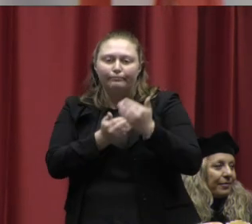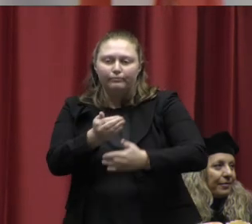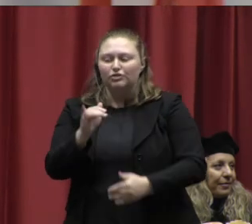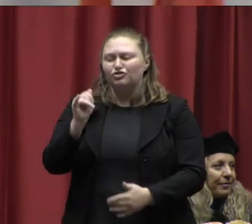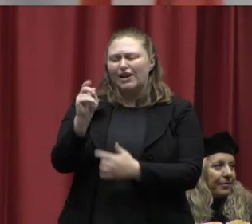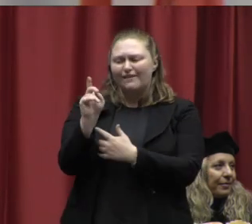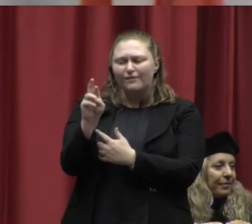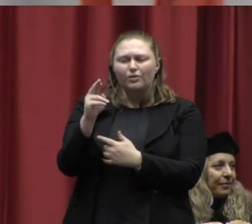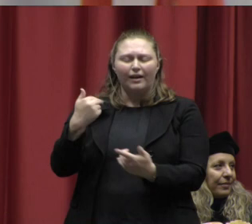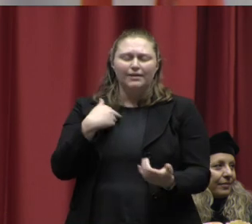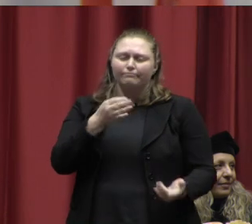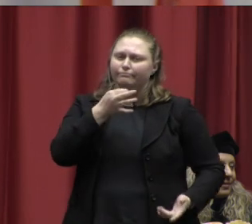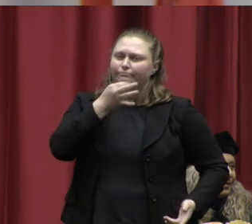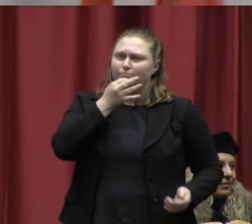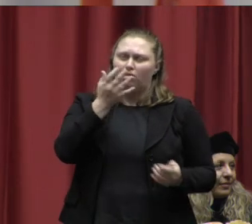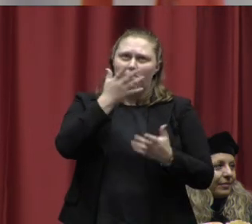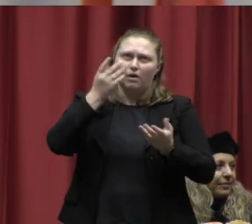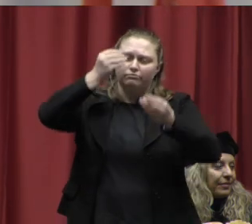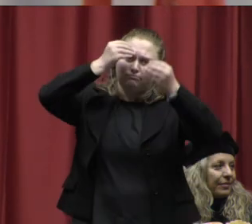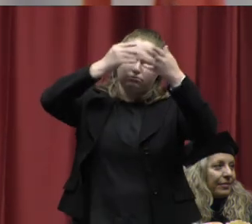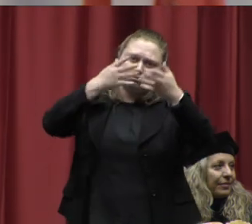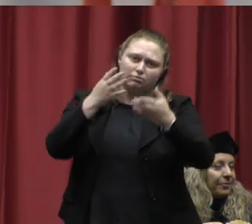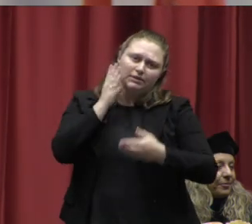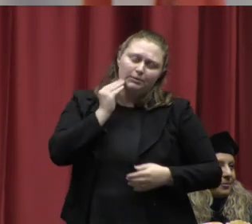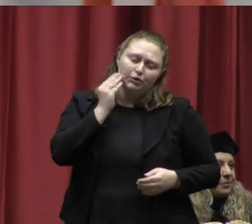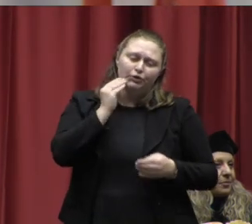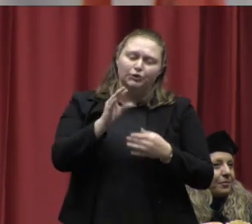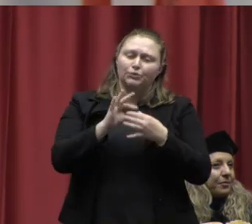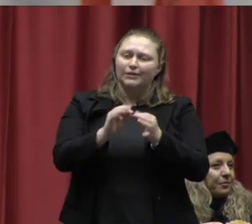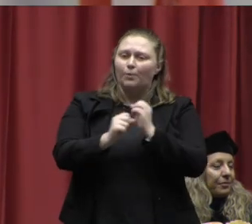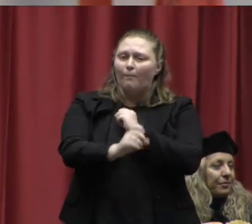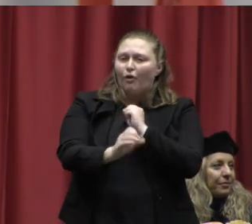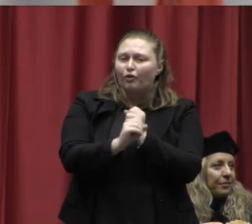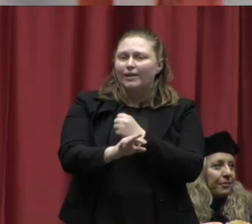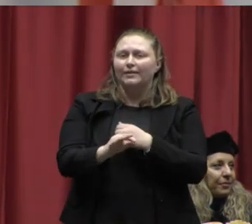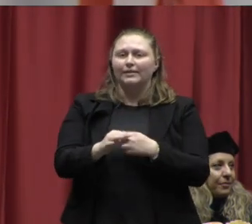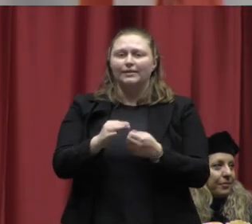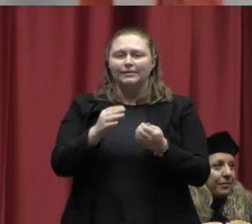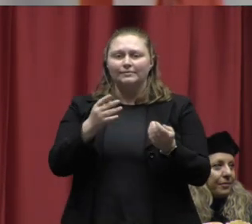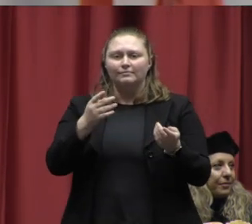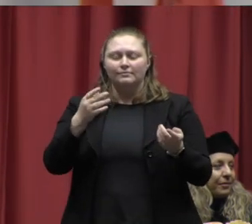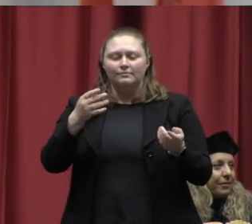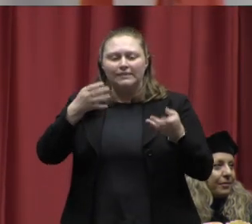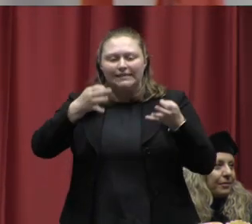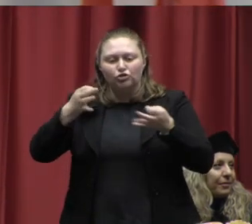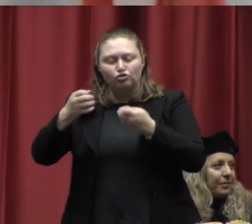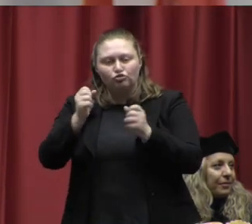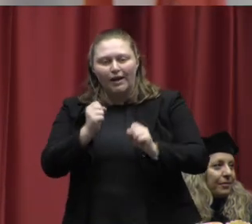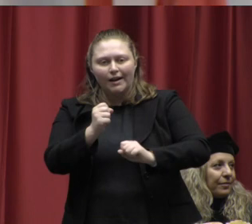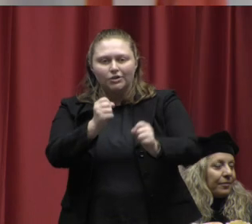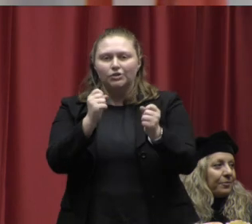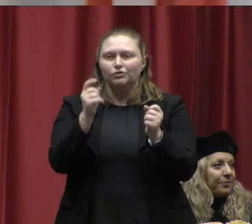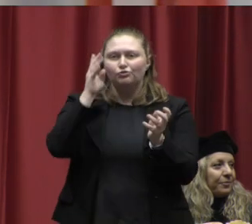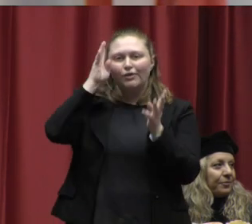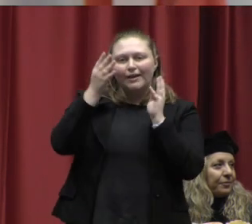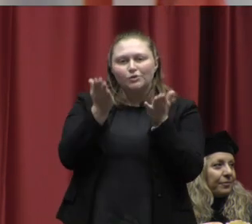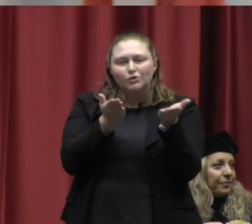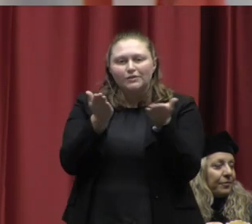extensive experience in marketing, digital strategy, creative services, and public